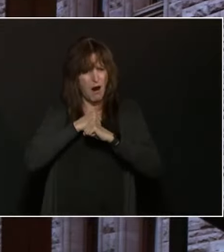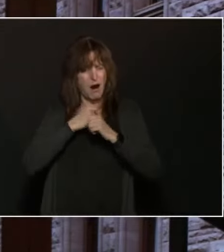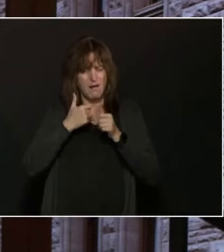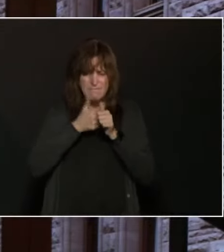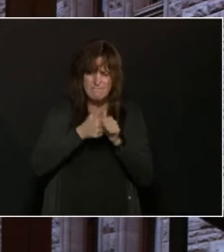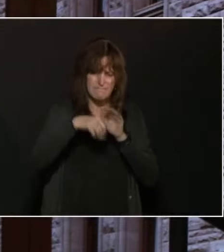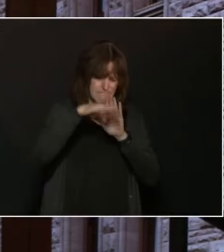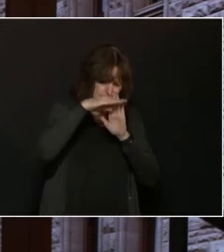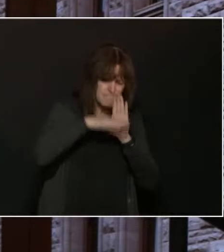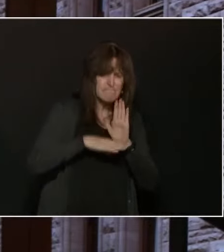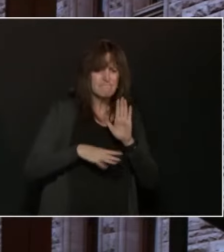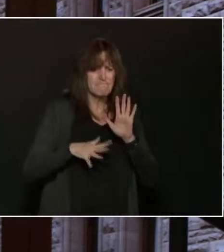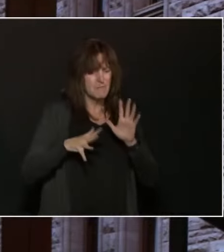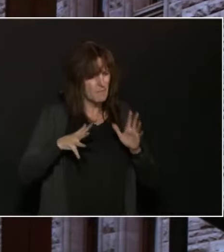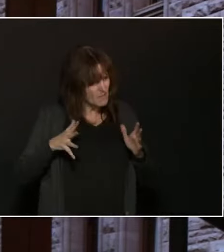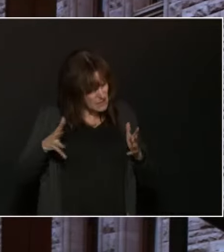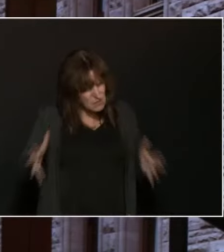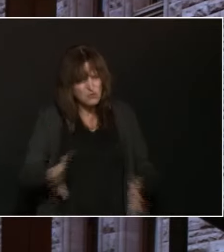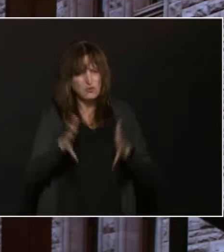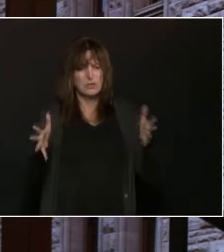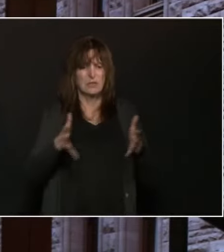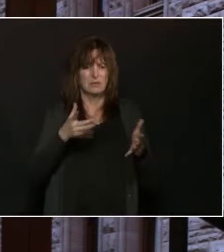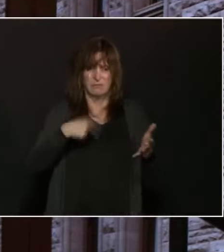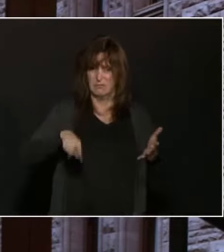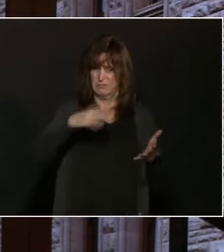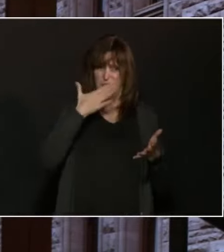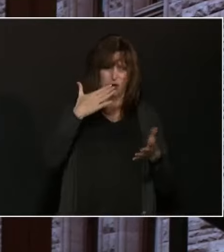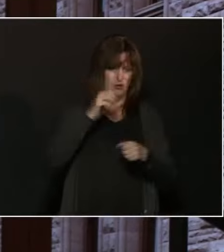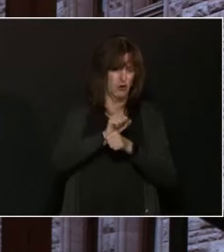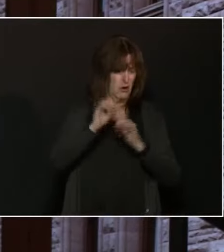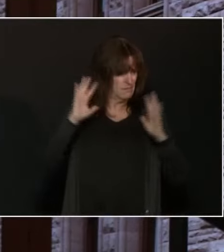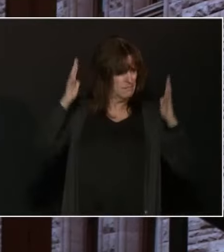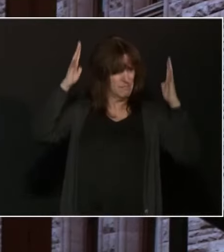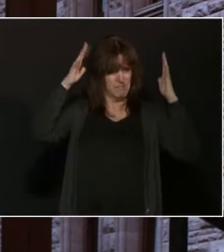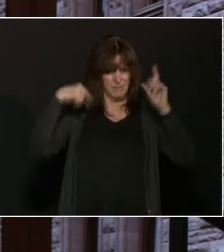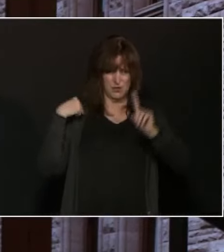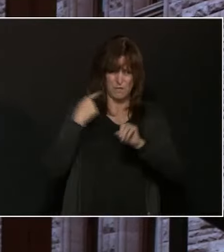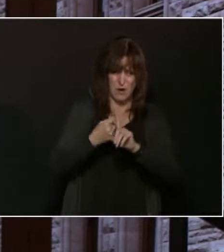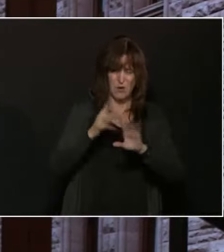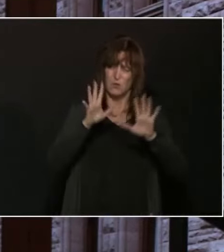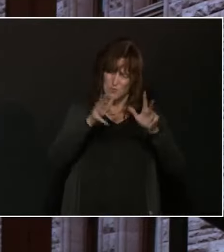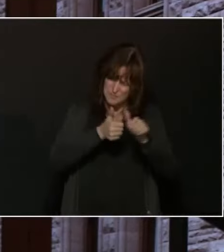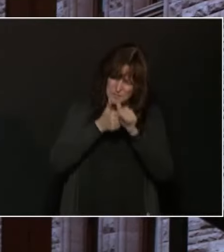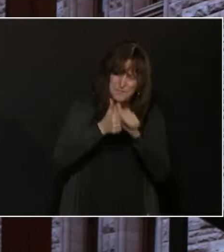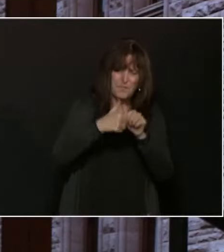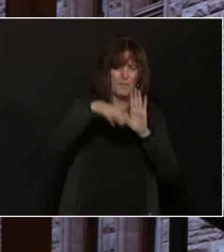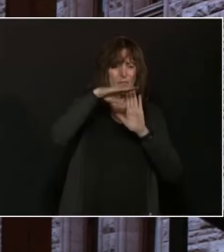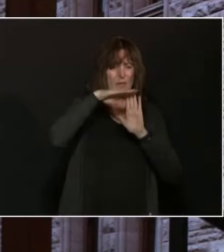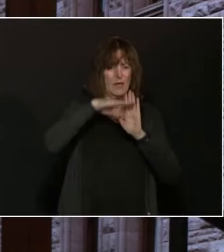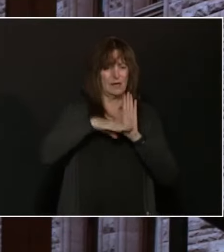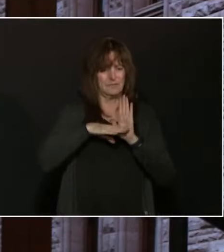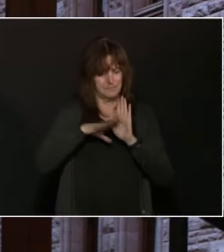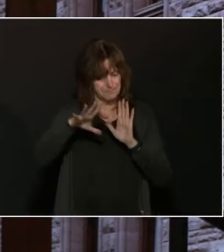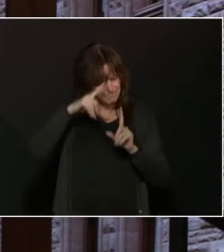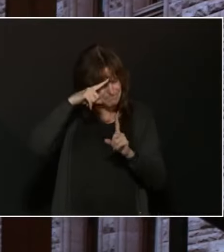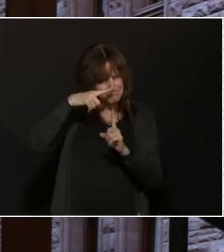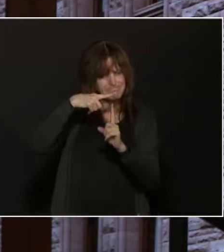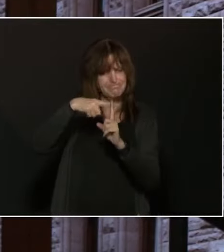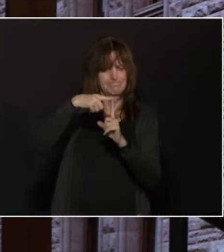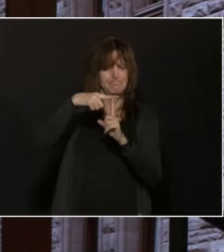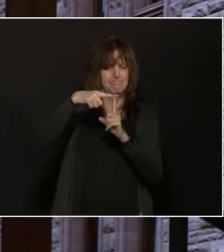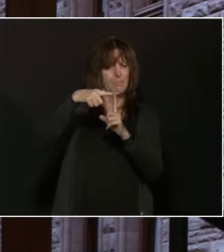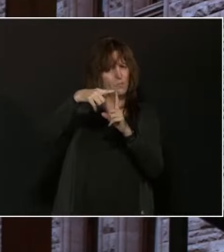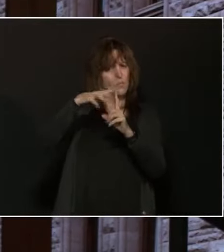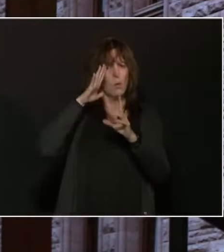I encourage you to keep at it. You're doing fantastic. And I think with this one, we'll get this one down too, and we'll keep this